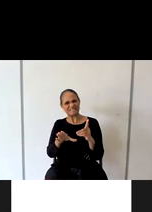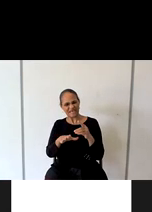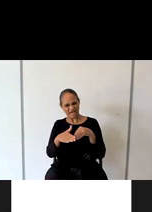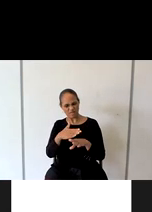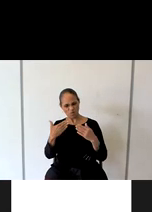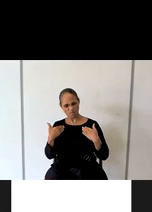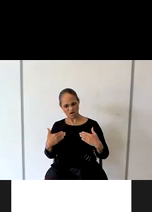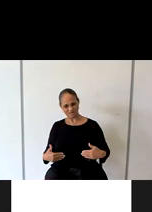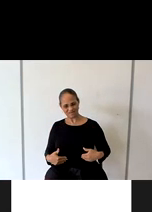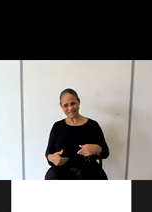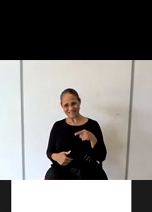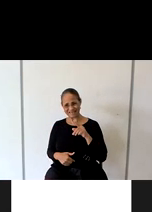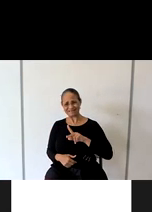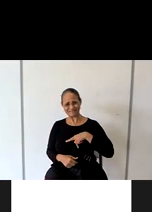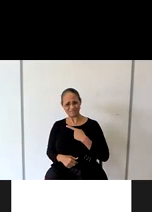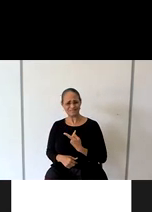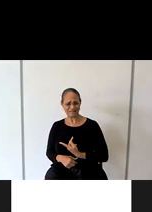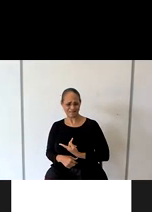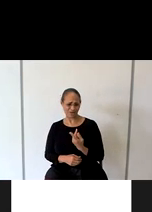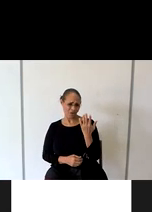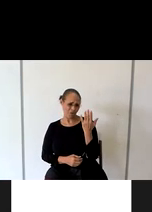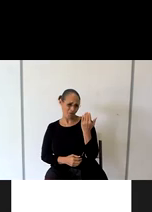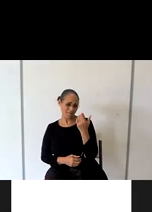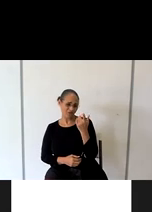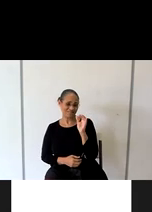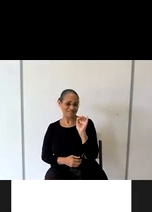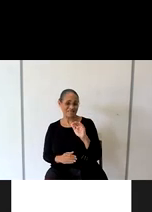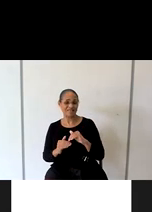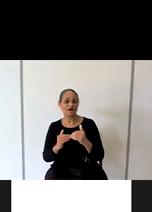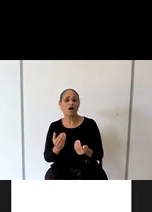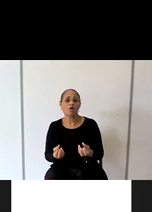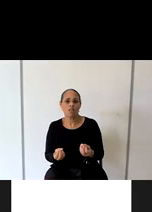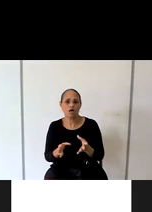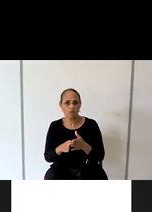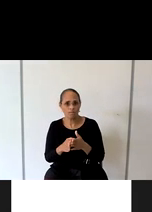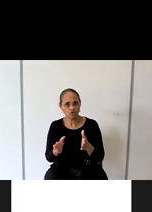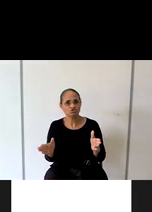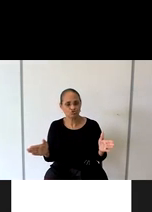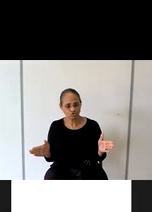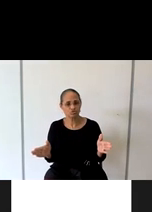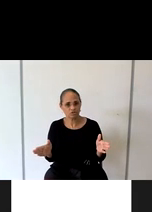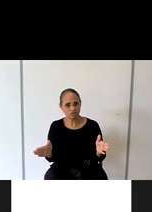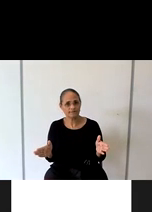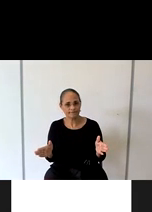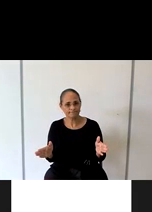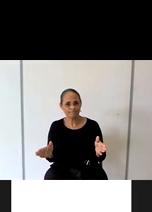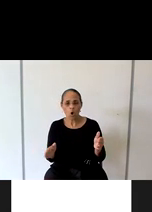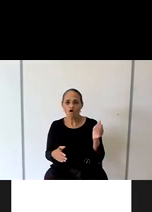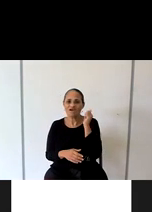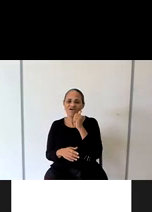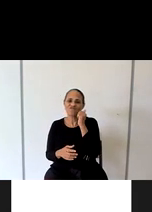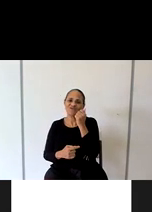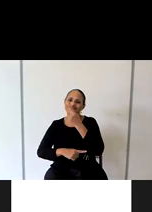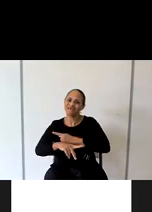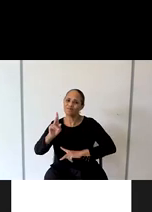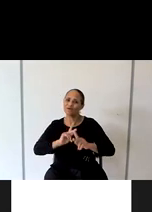as well, because that's how a lot of, or the majority of everyday people are